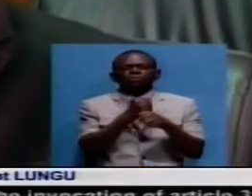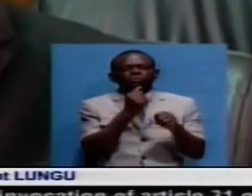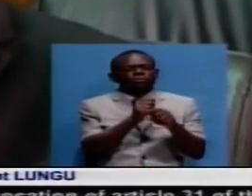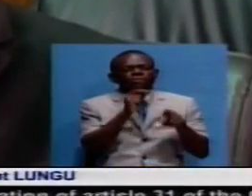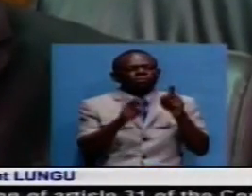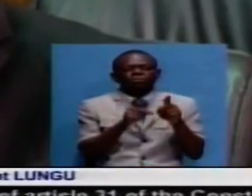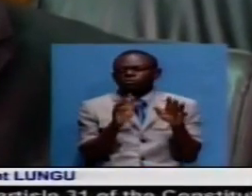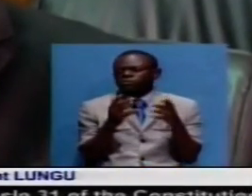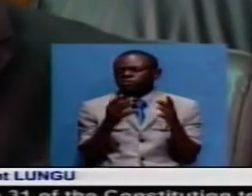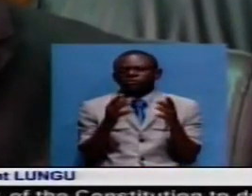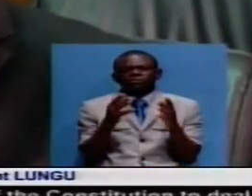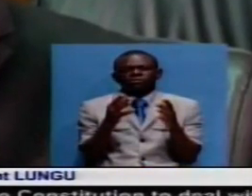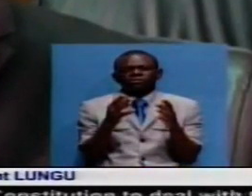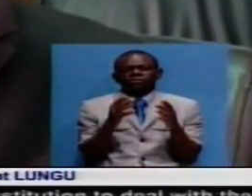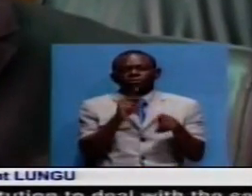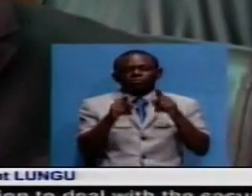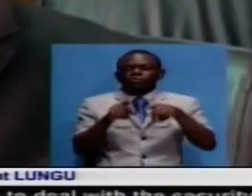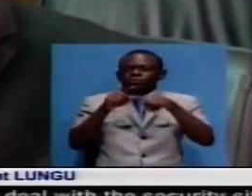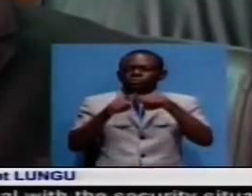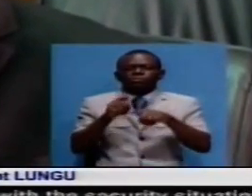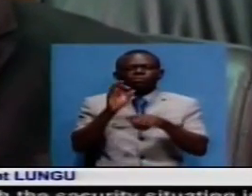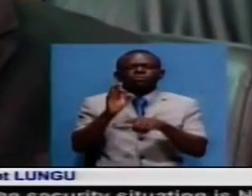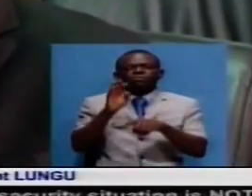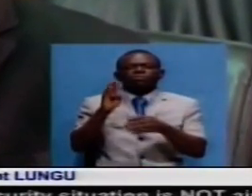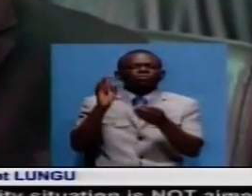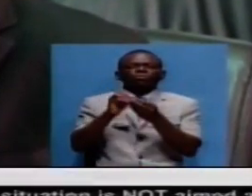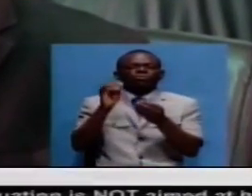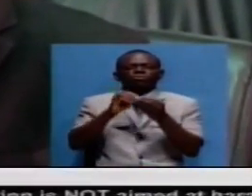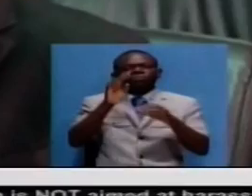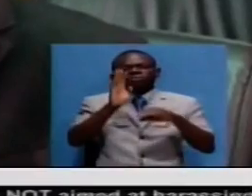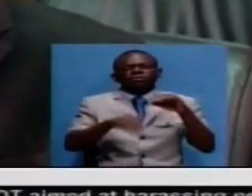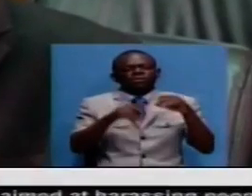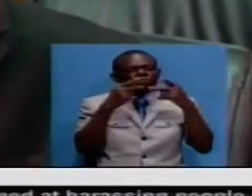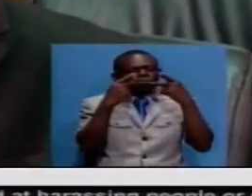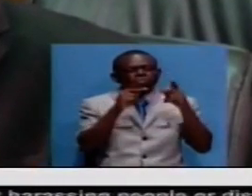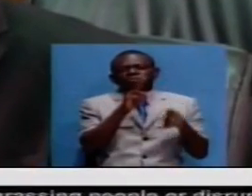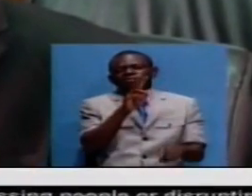the public media. So these are some of the things that we can share.